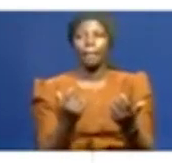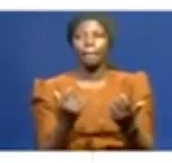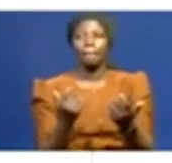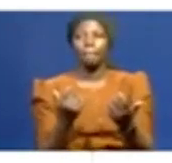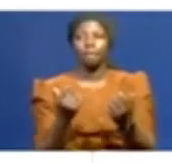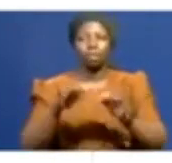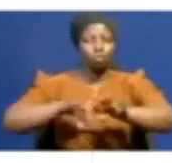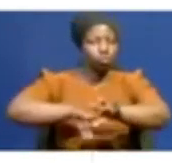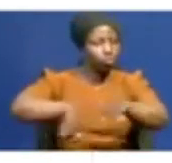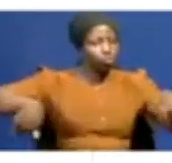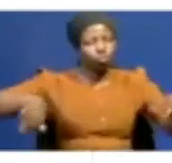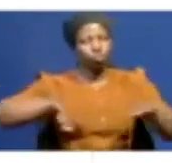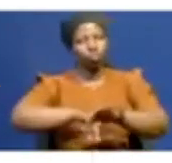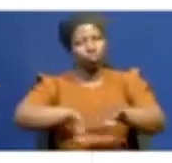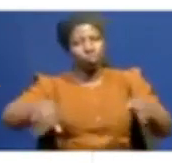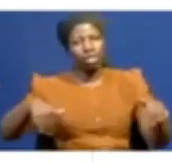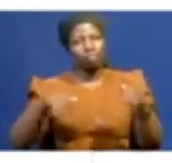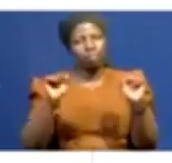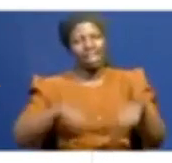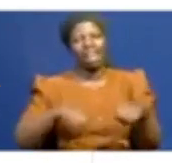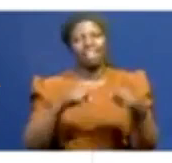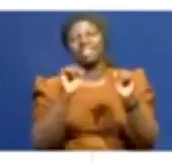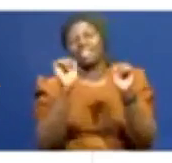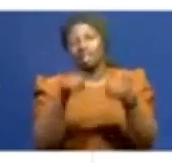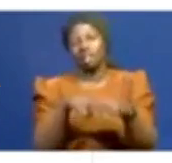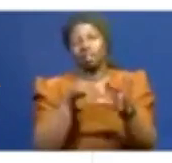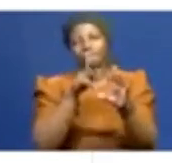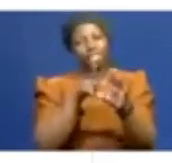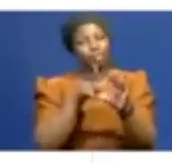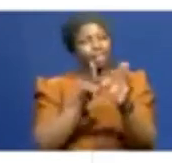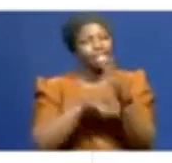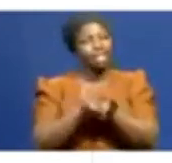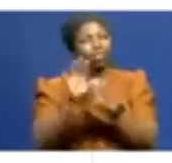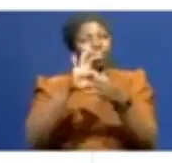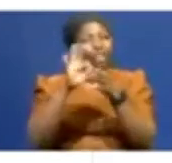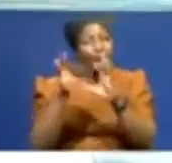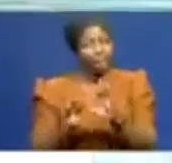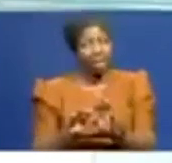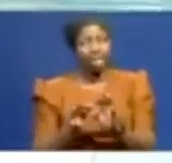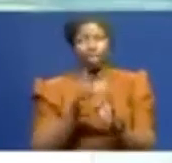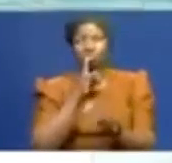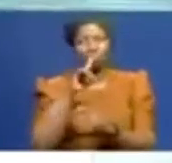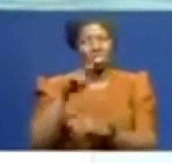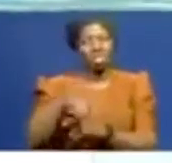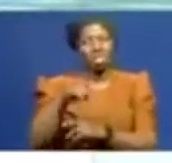potential swimmers and able to get into the Olympics, it's going to add to the numbers.